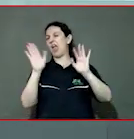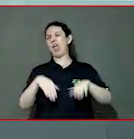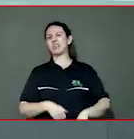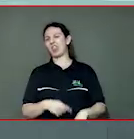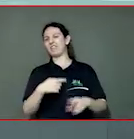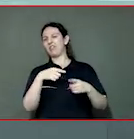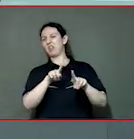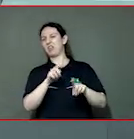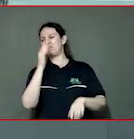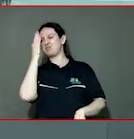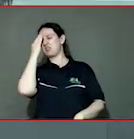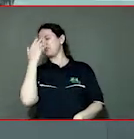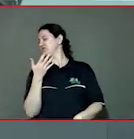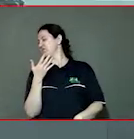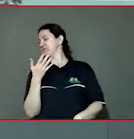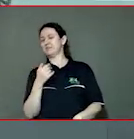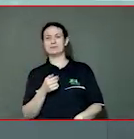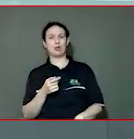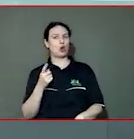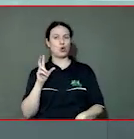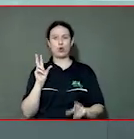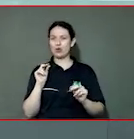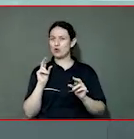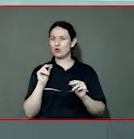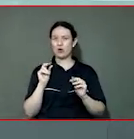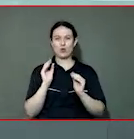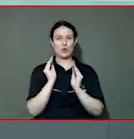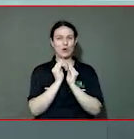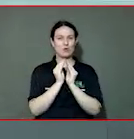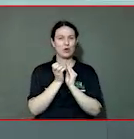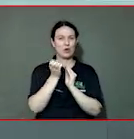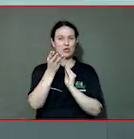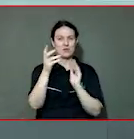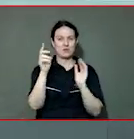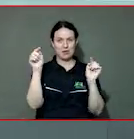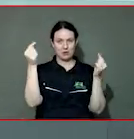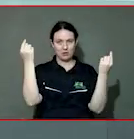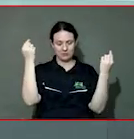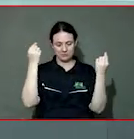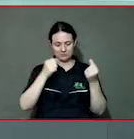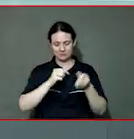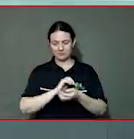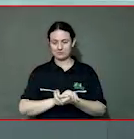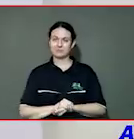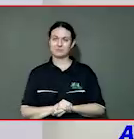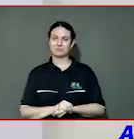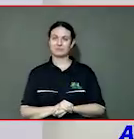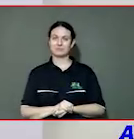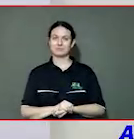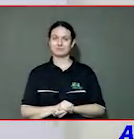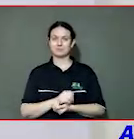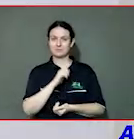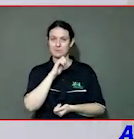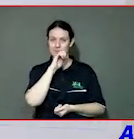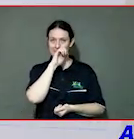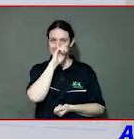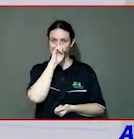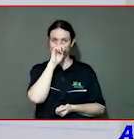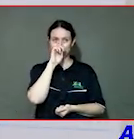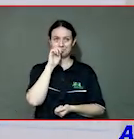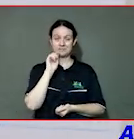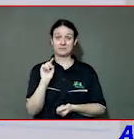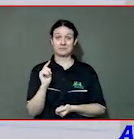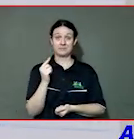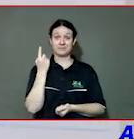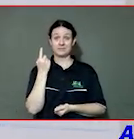on. Sorry, we don't know. You must give us proper instructions. Okay, boys and girls,